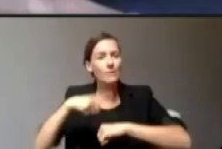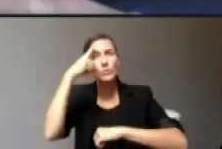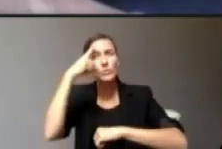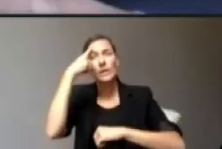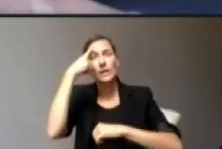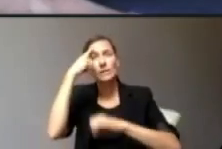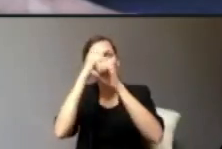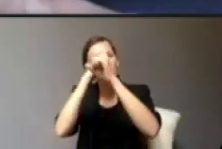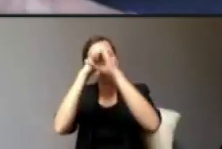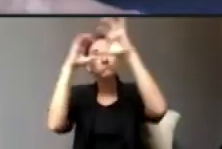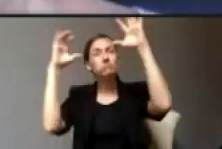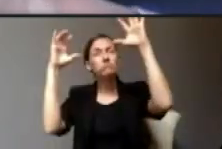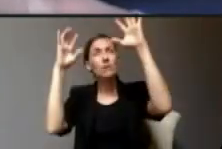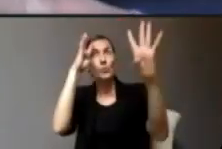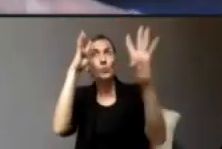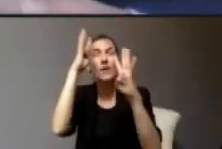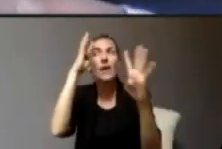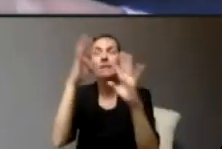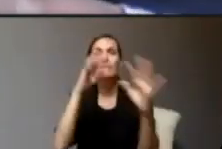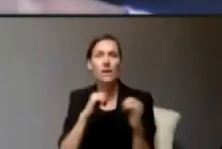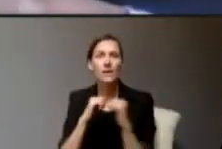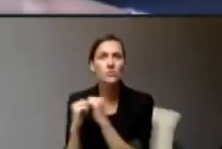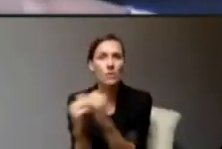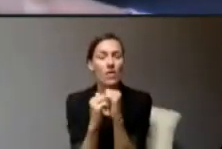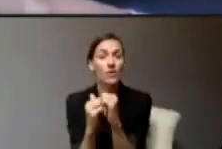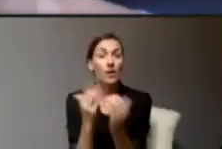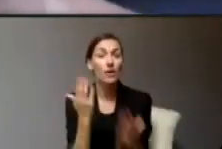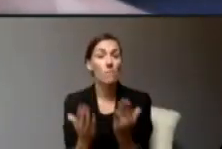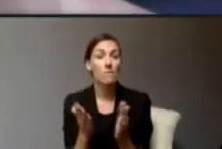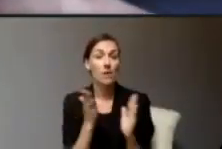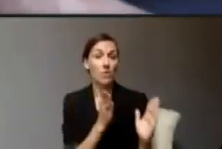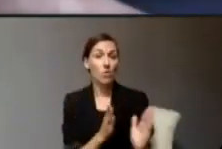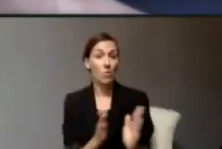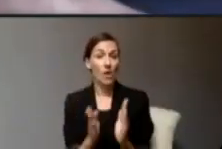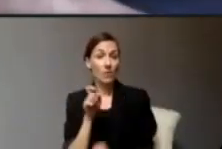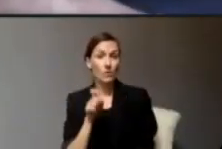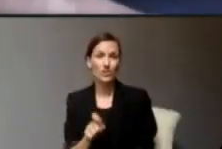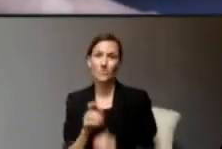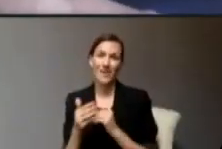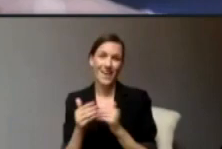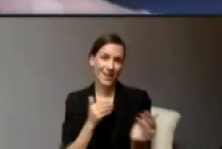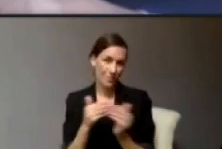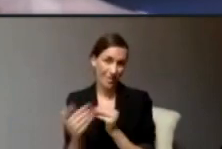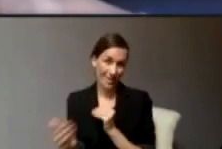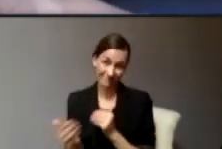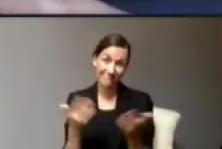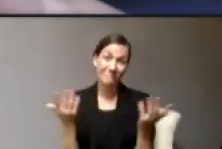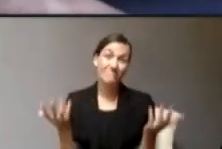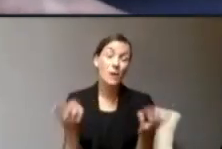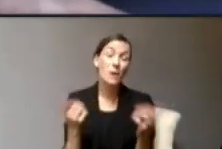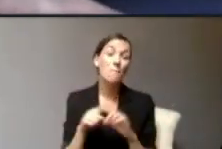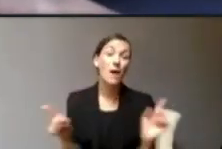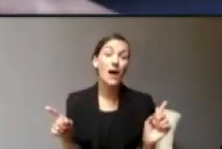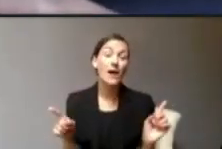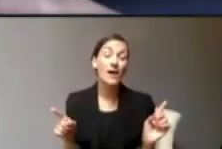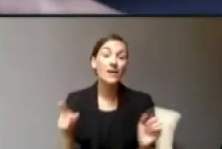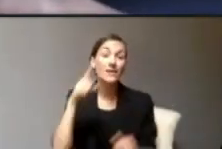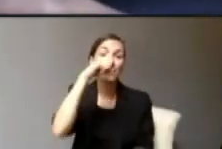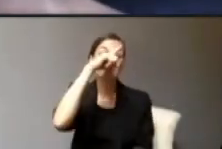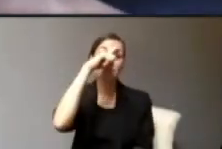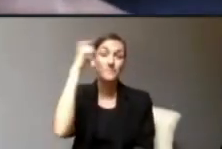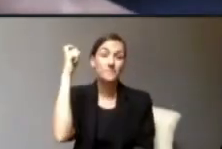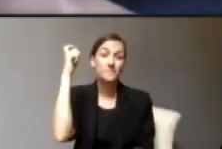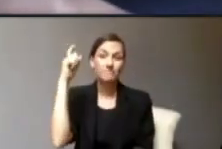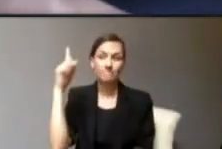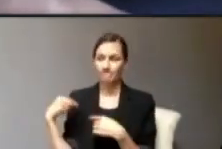and cooperatively, perhaps in the way that we should be thinking anyway, but because of the way things have been,